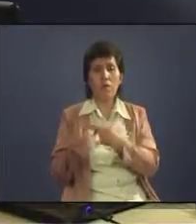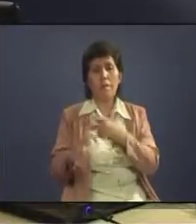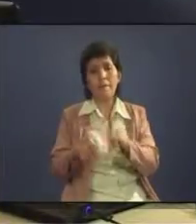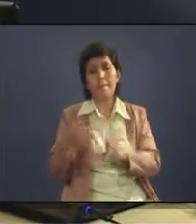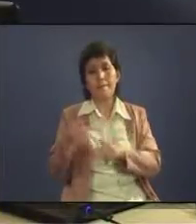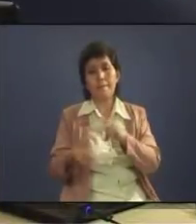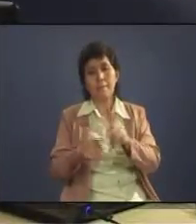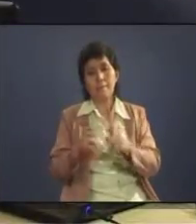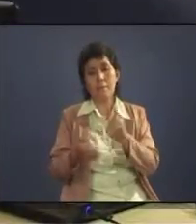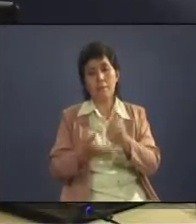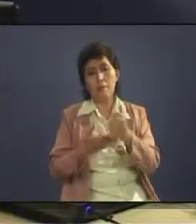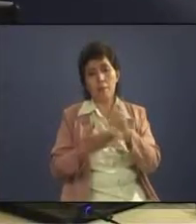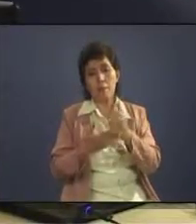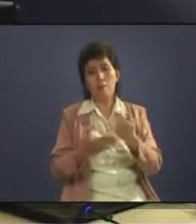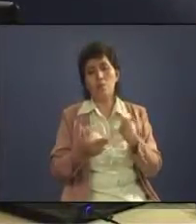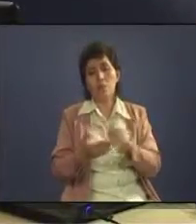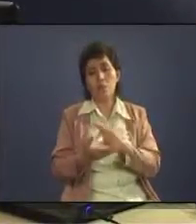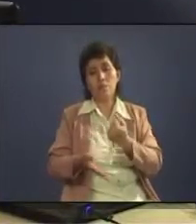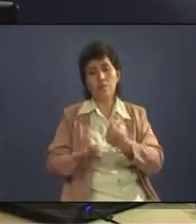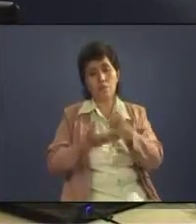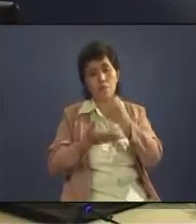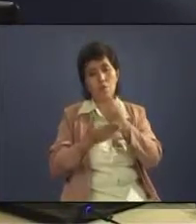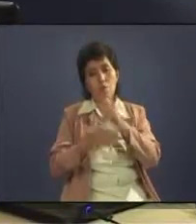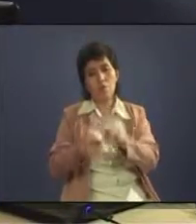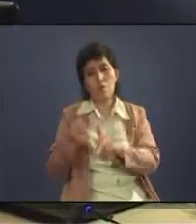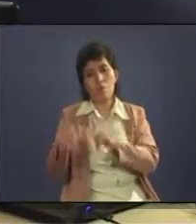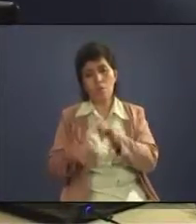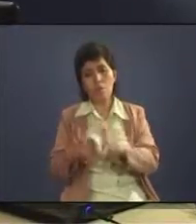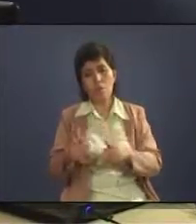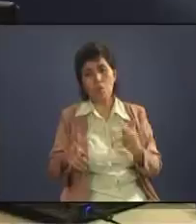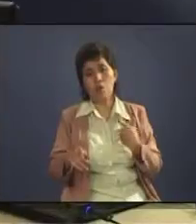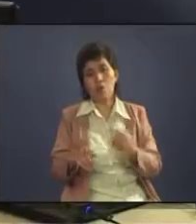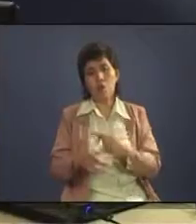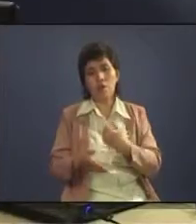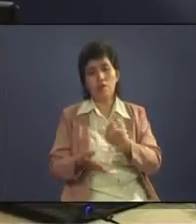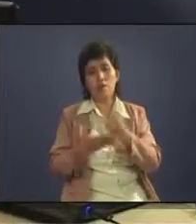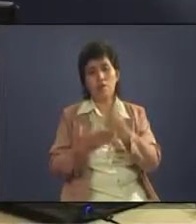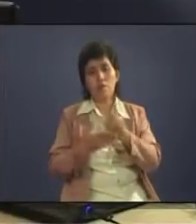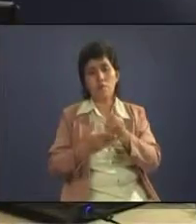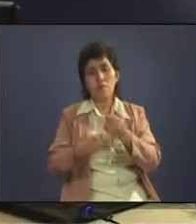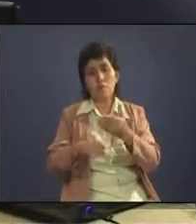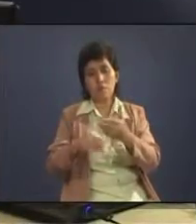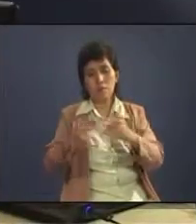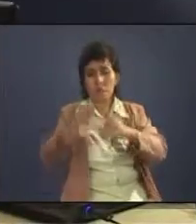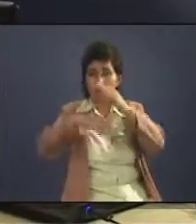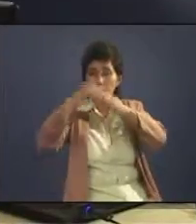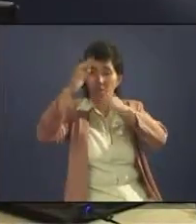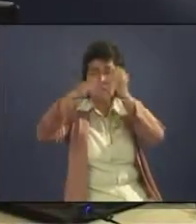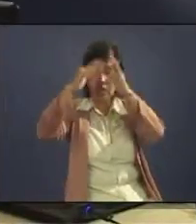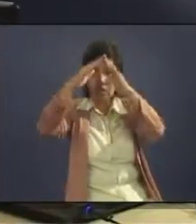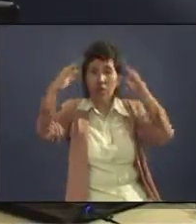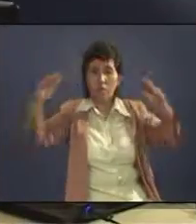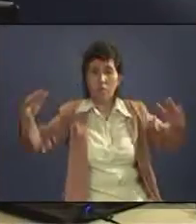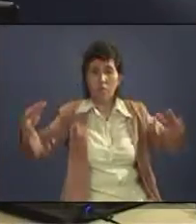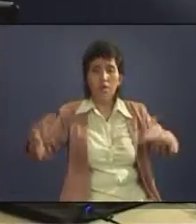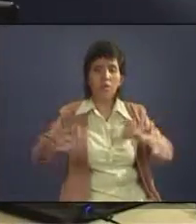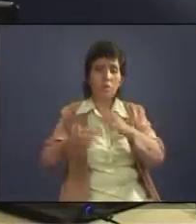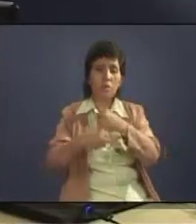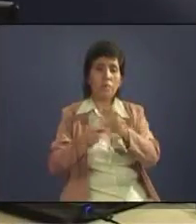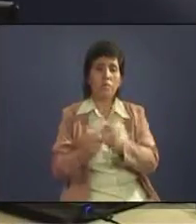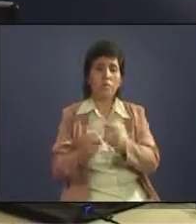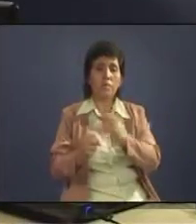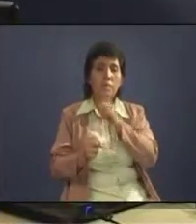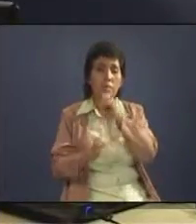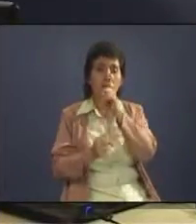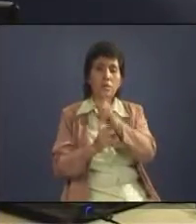of helping. We help people. We help one another to achieve, to build a house, to make sure that the place